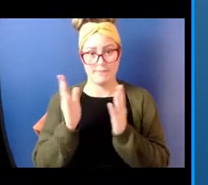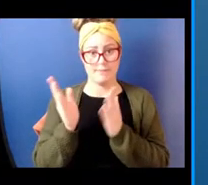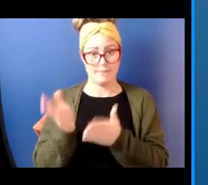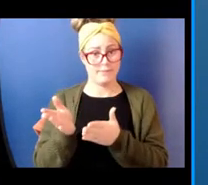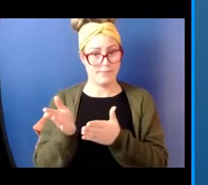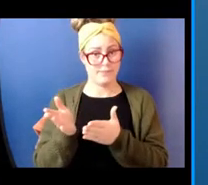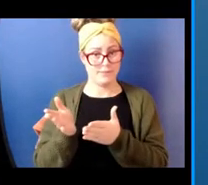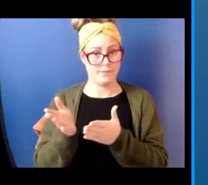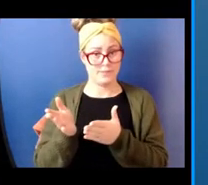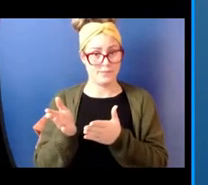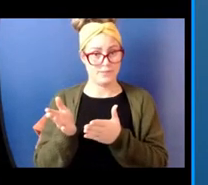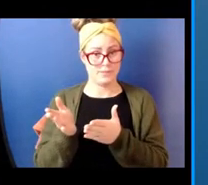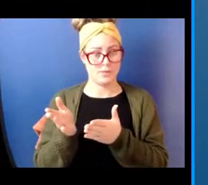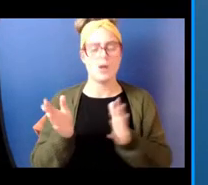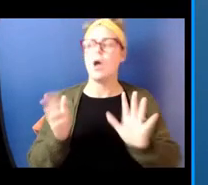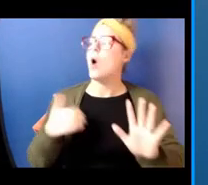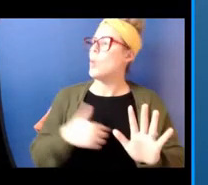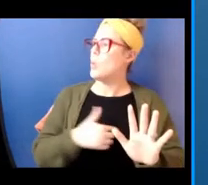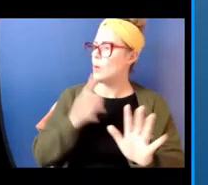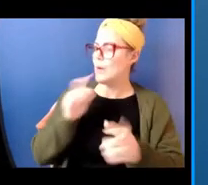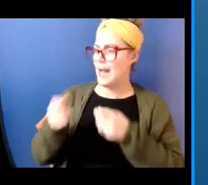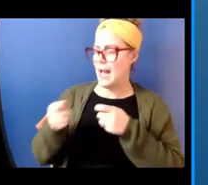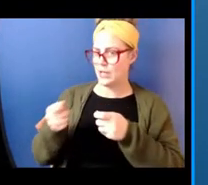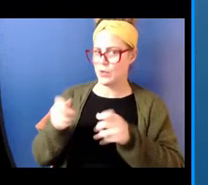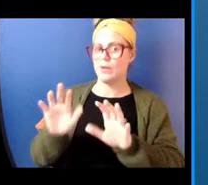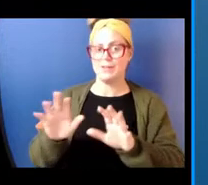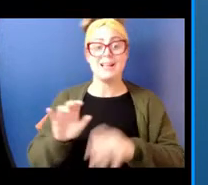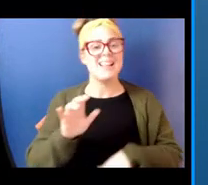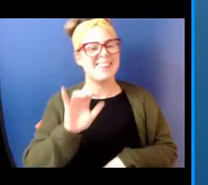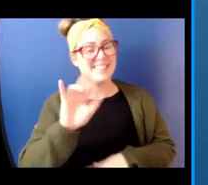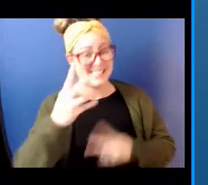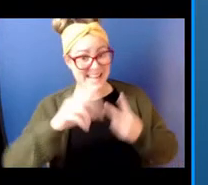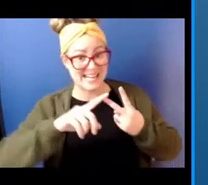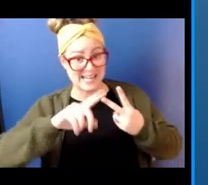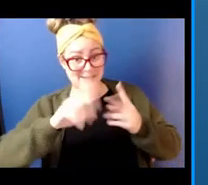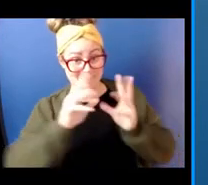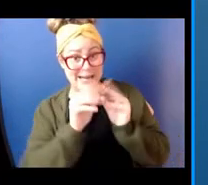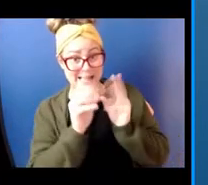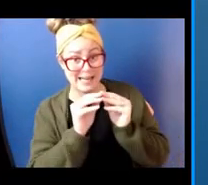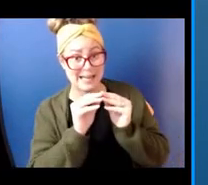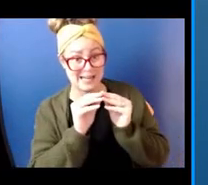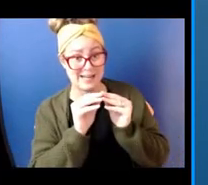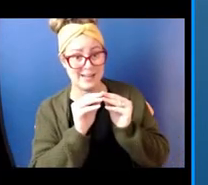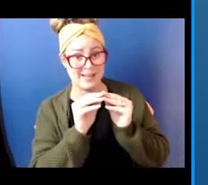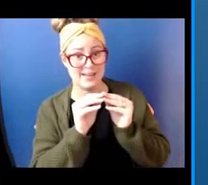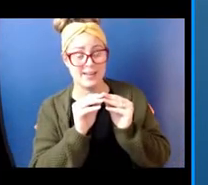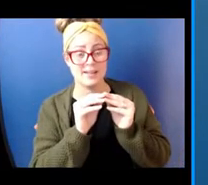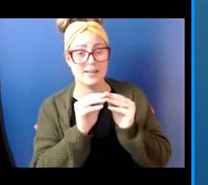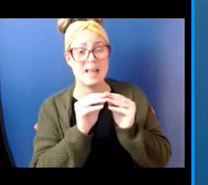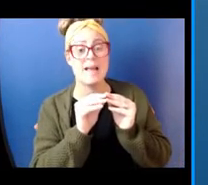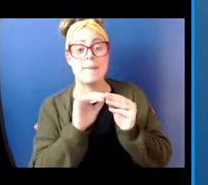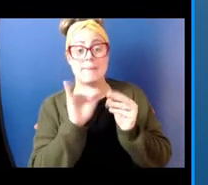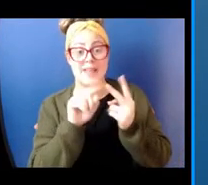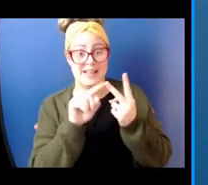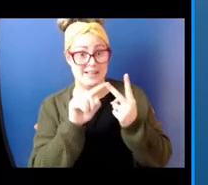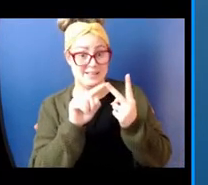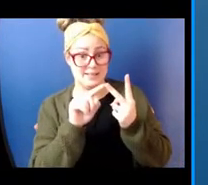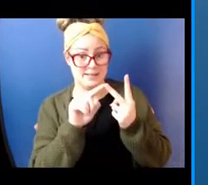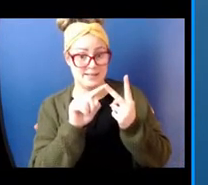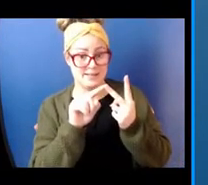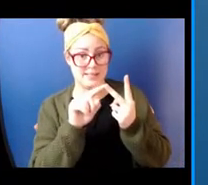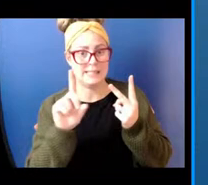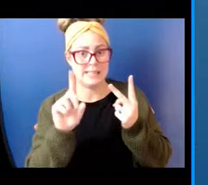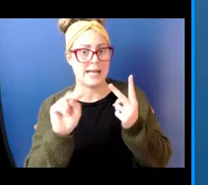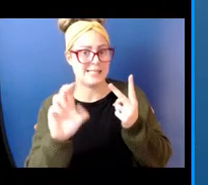so we would hand the letters but it actually could be by the second meeting of of the uh of the of the